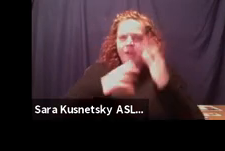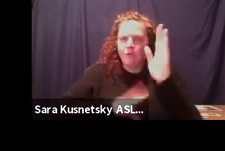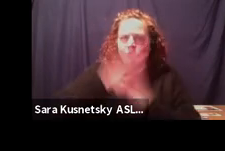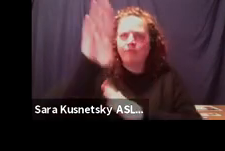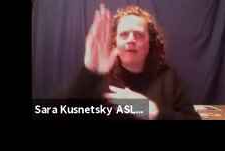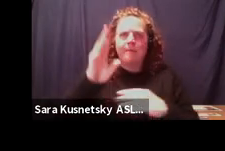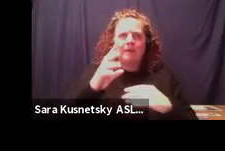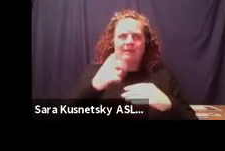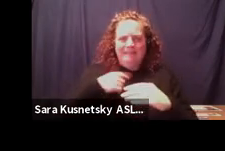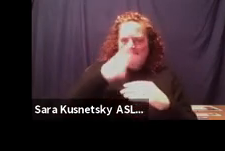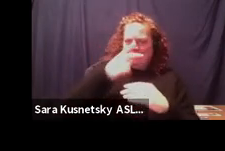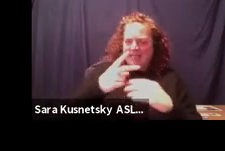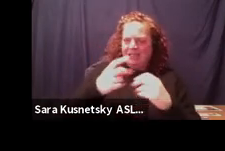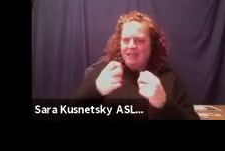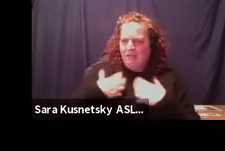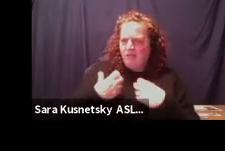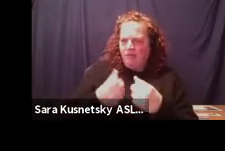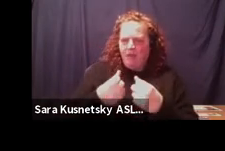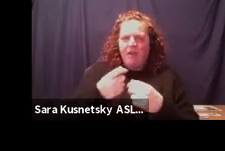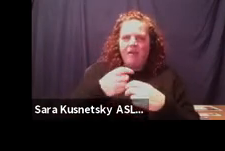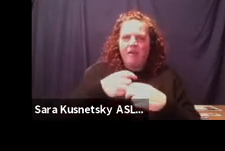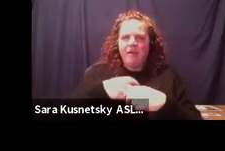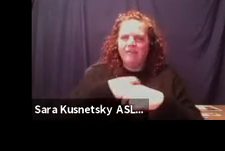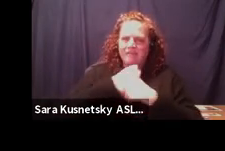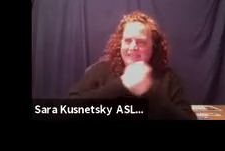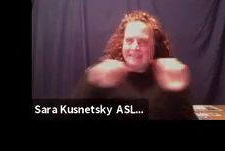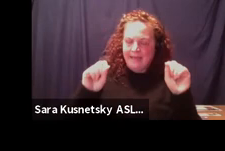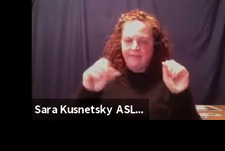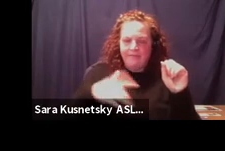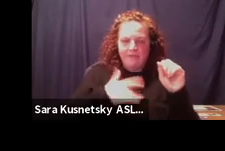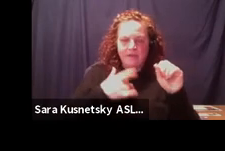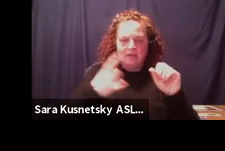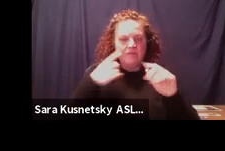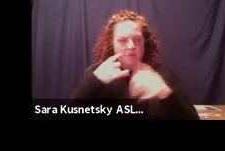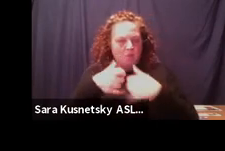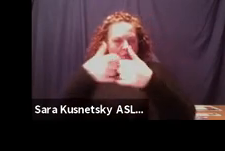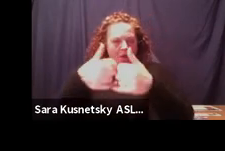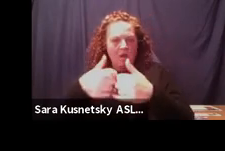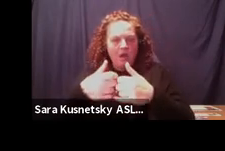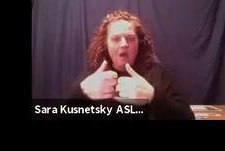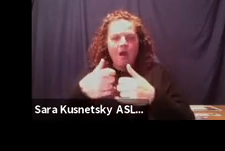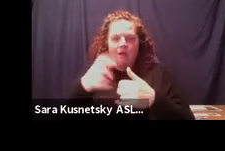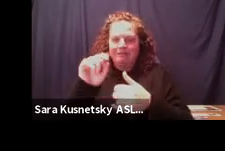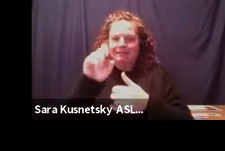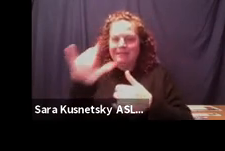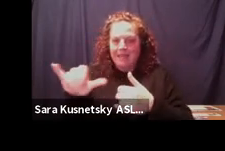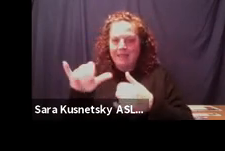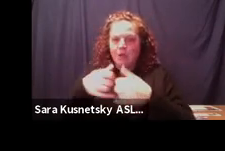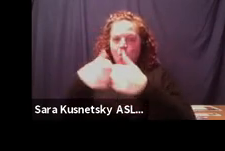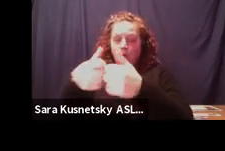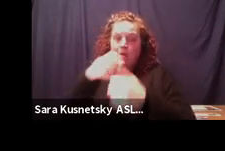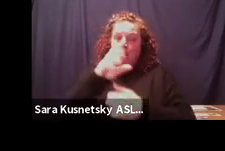24/7 Respect video won 2 national awards, including a prestigious Telly Award. This BPS program has